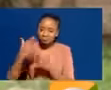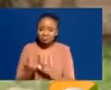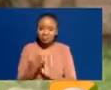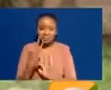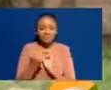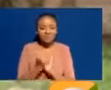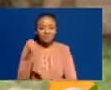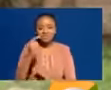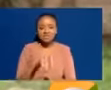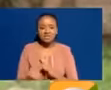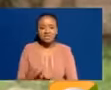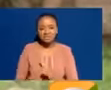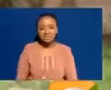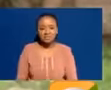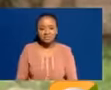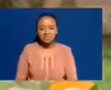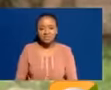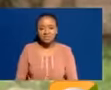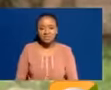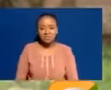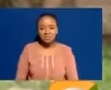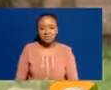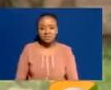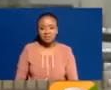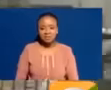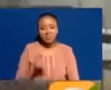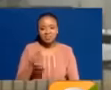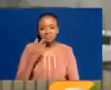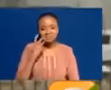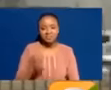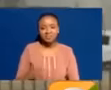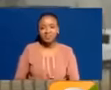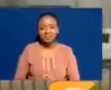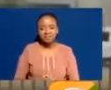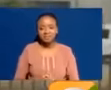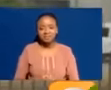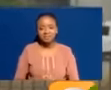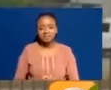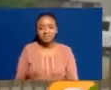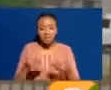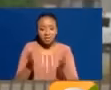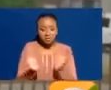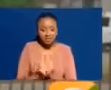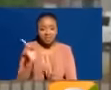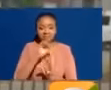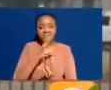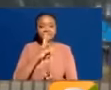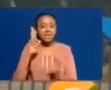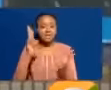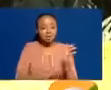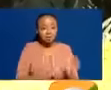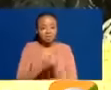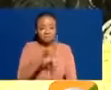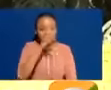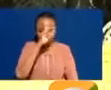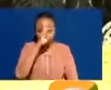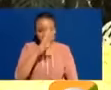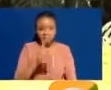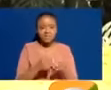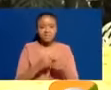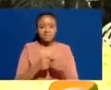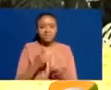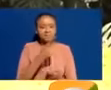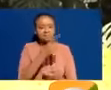years. So it is so sad. The family reported the matter to Muthaiga Police Station, and what